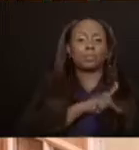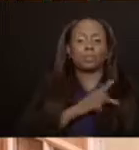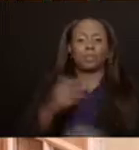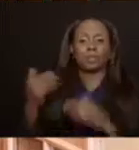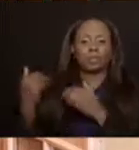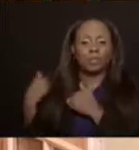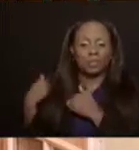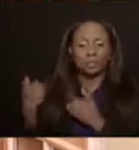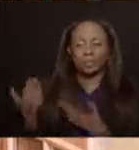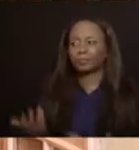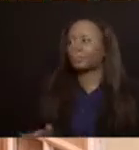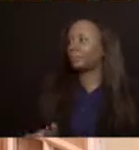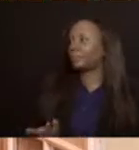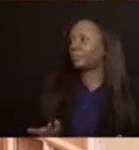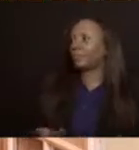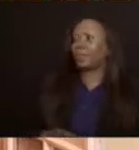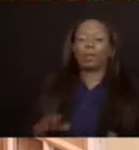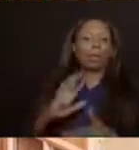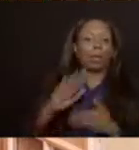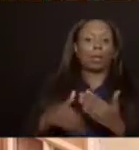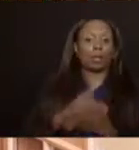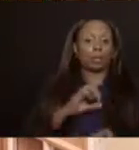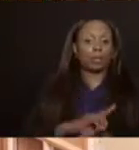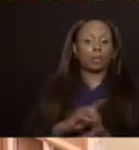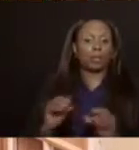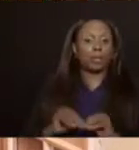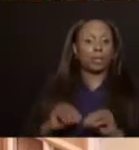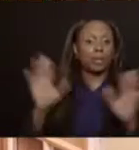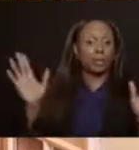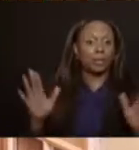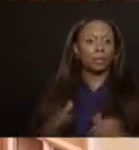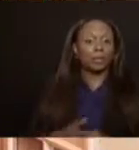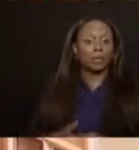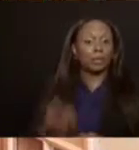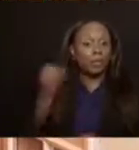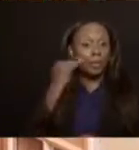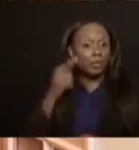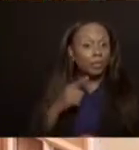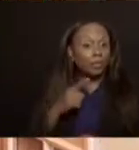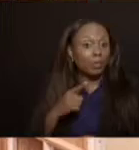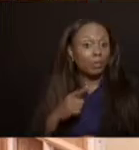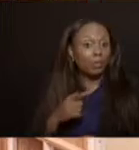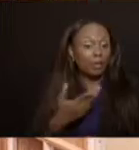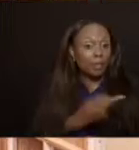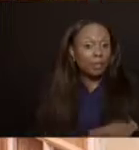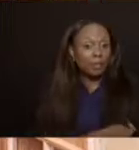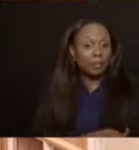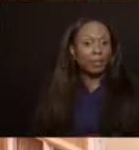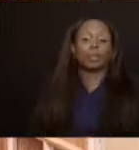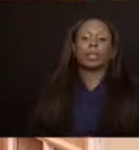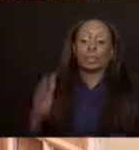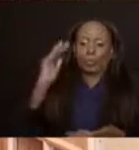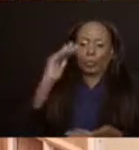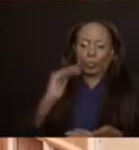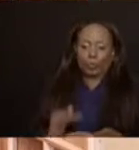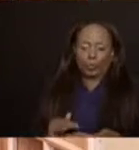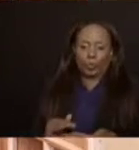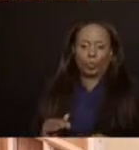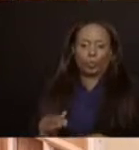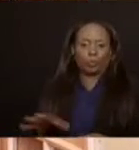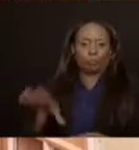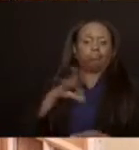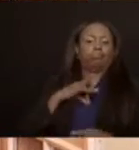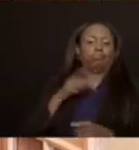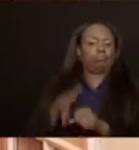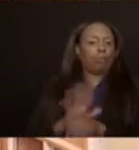The doctors have all been very clear that if you are vaccinated, you have less of a chance of catching it, you have less of a chance